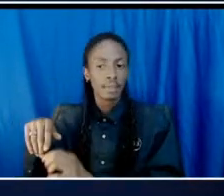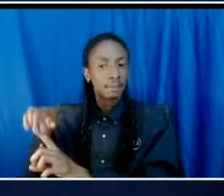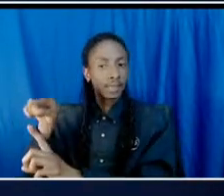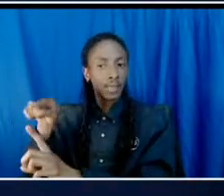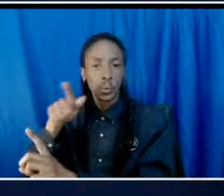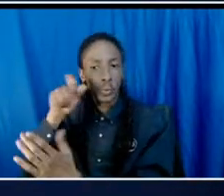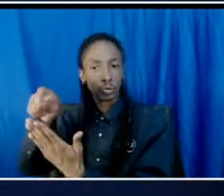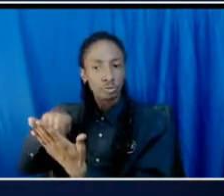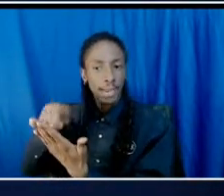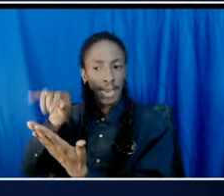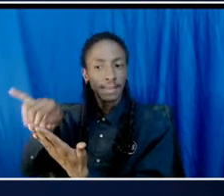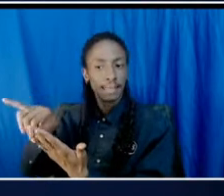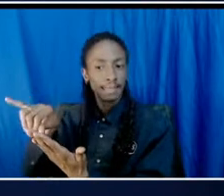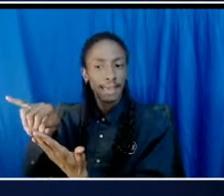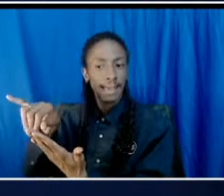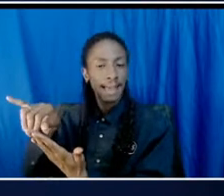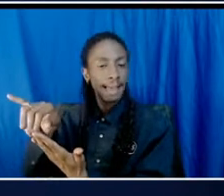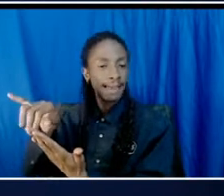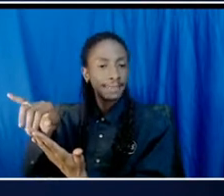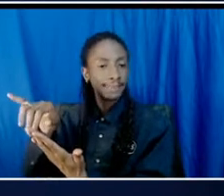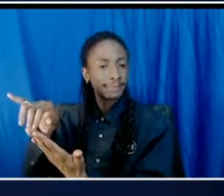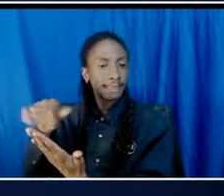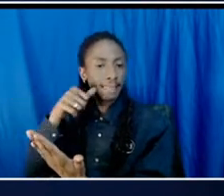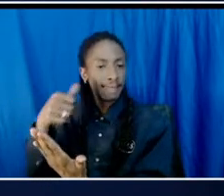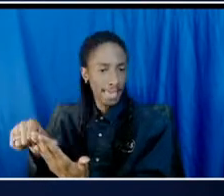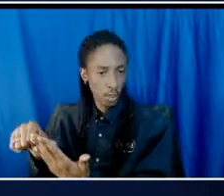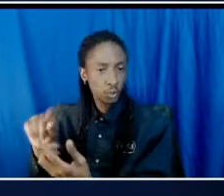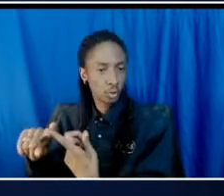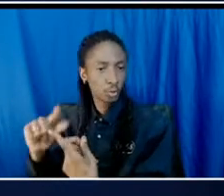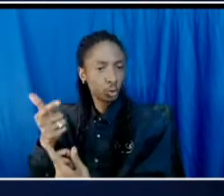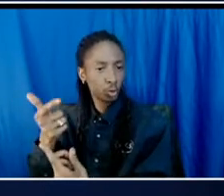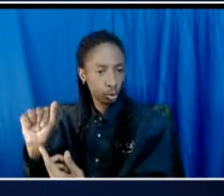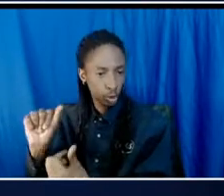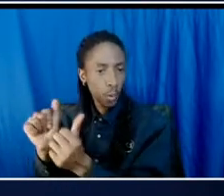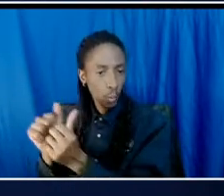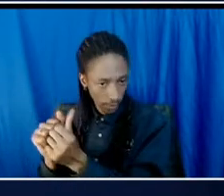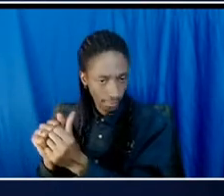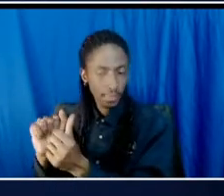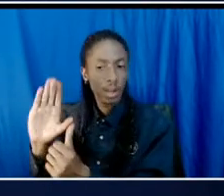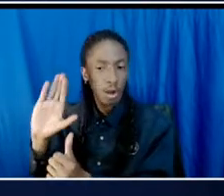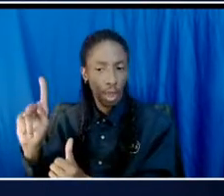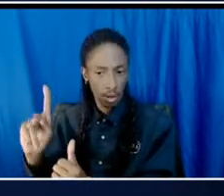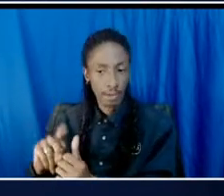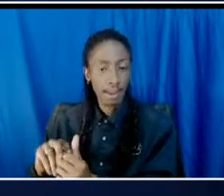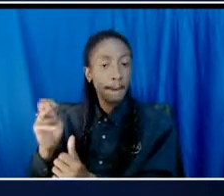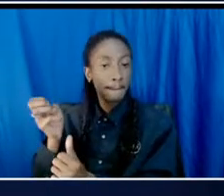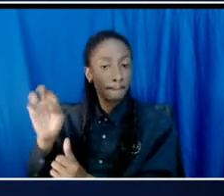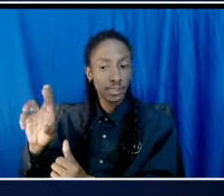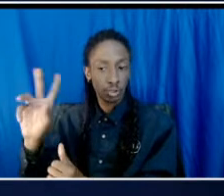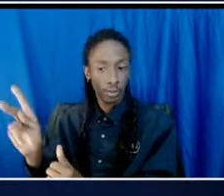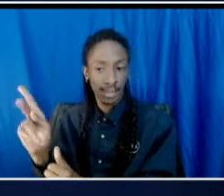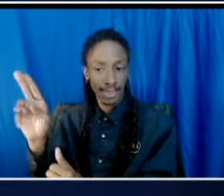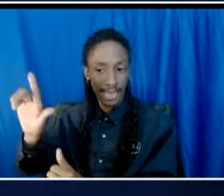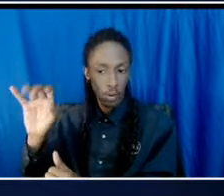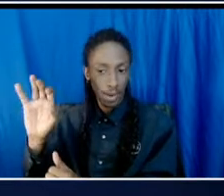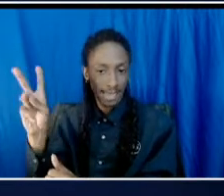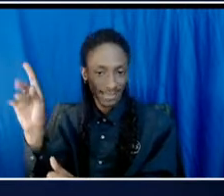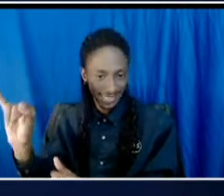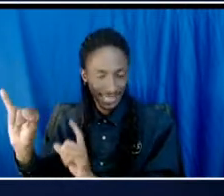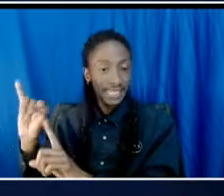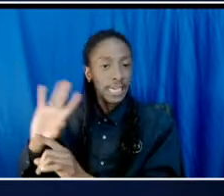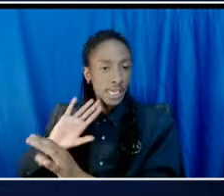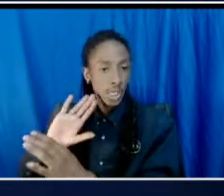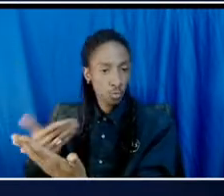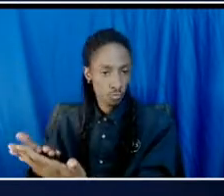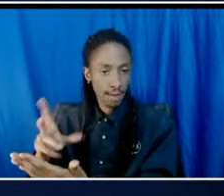this letter to Georgia with Mr. Clark. Mr. Klukowski had arrived at the department on December 15th with